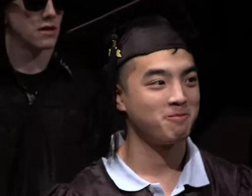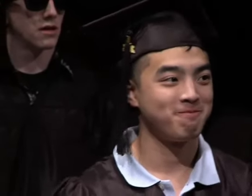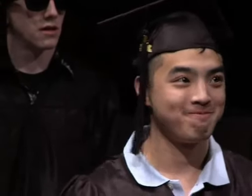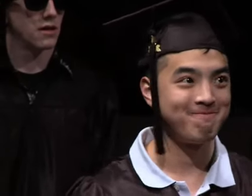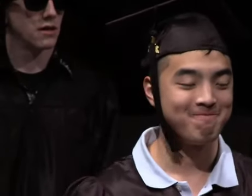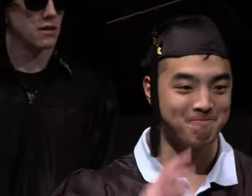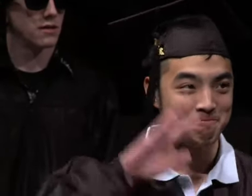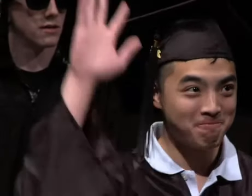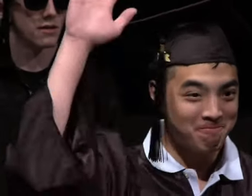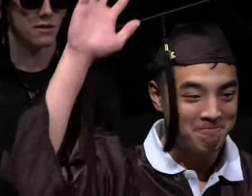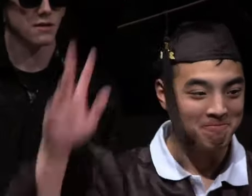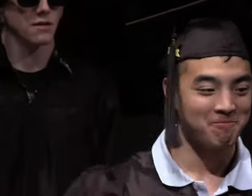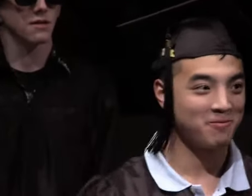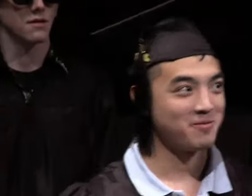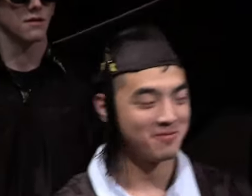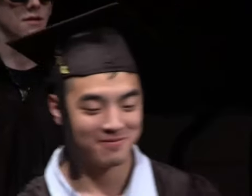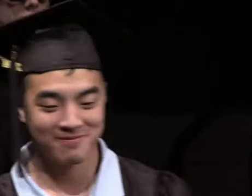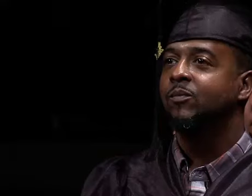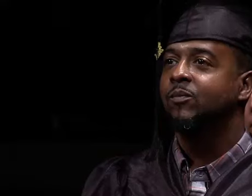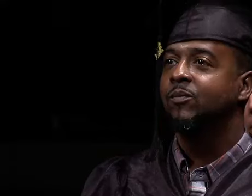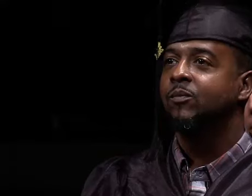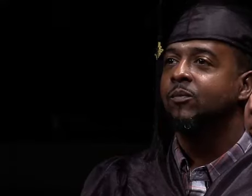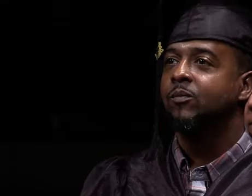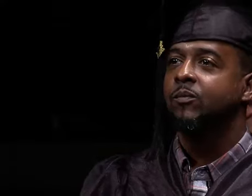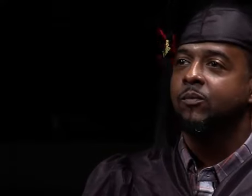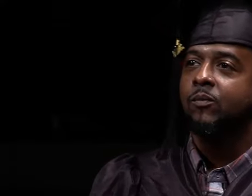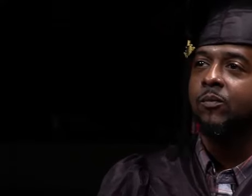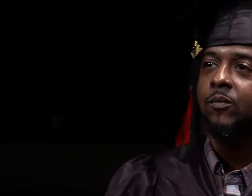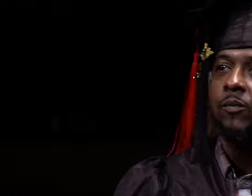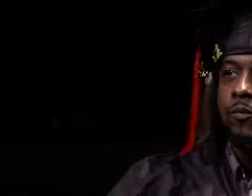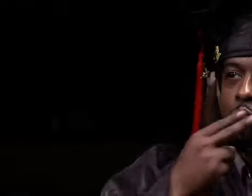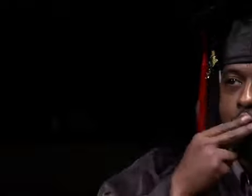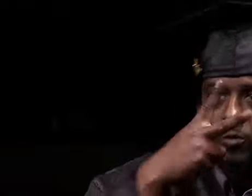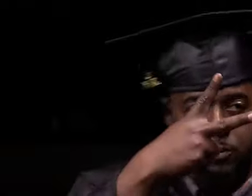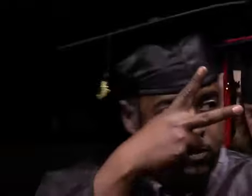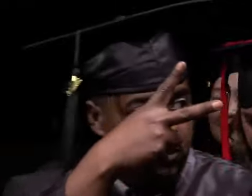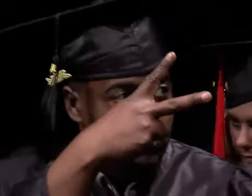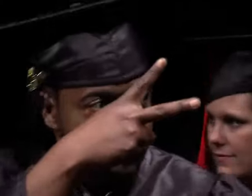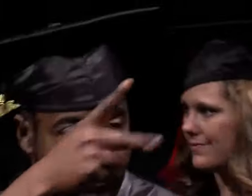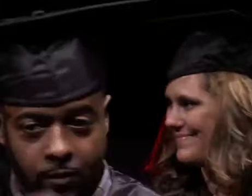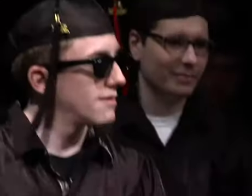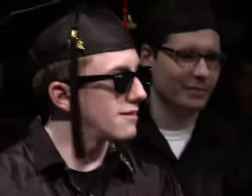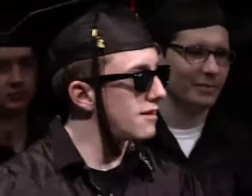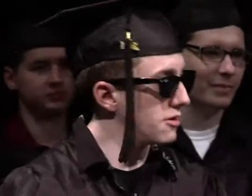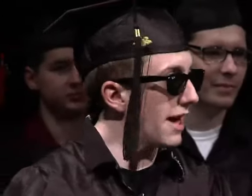Joan K. Tang. Dalvin Brown.